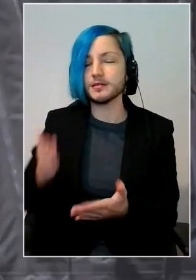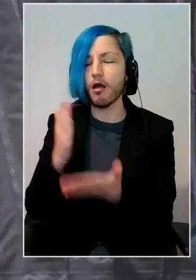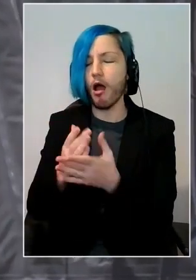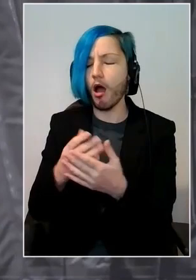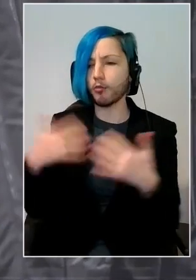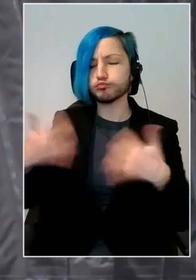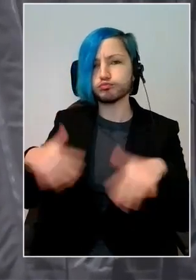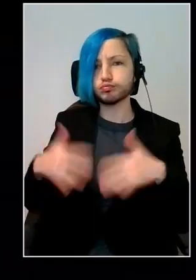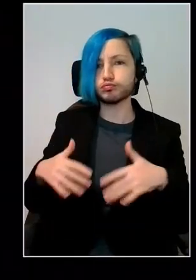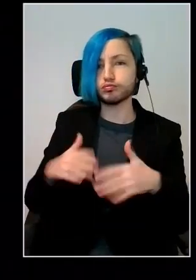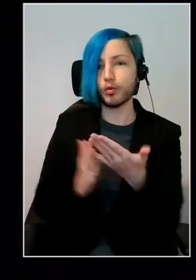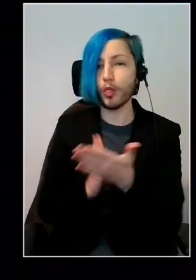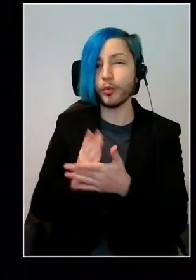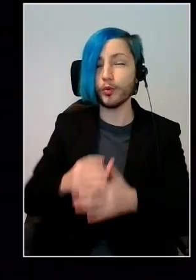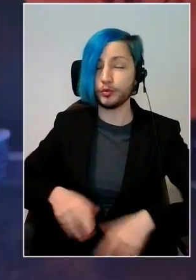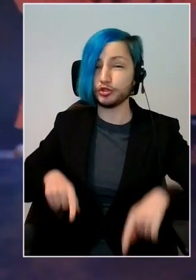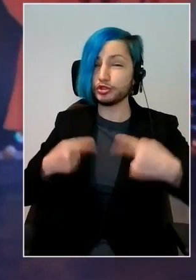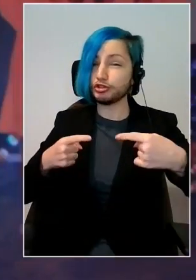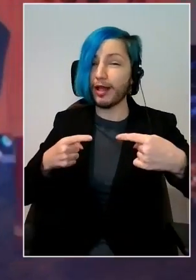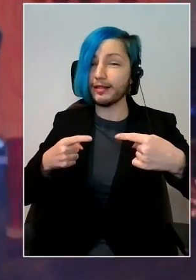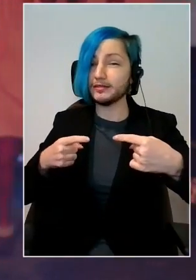years.